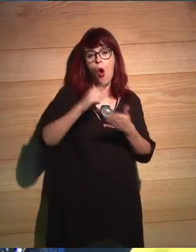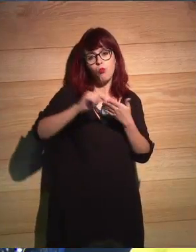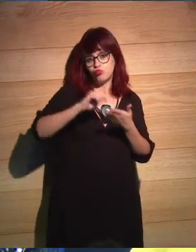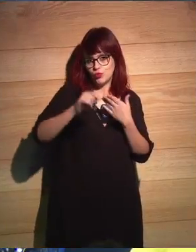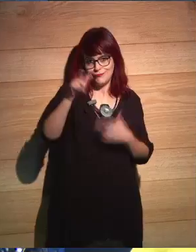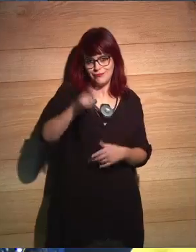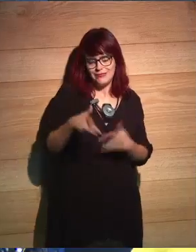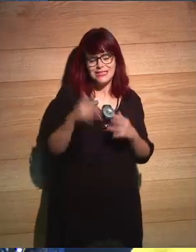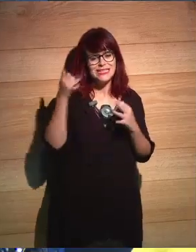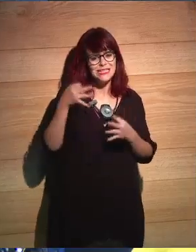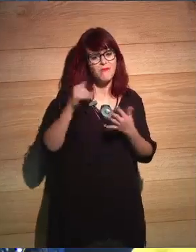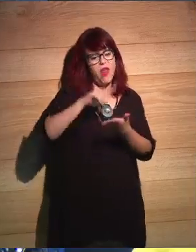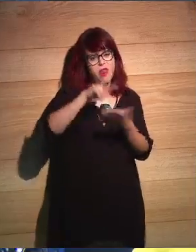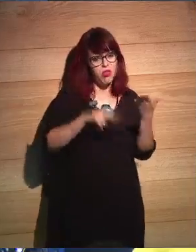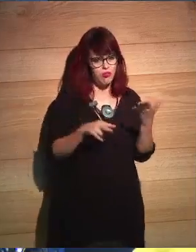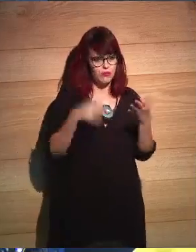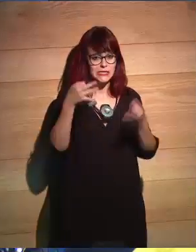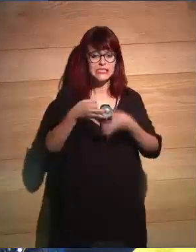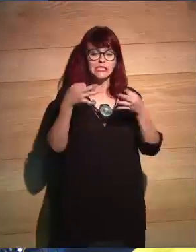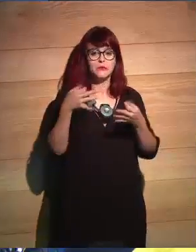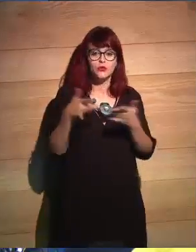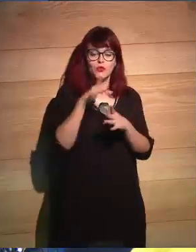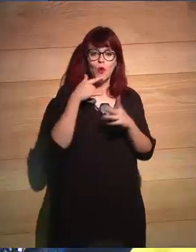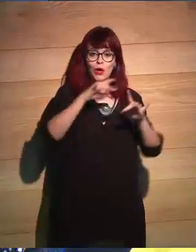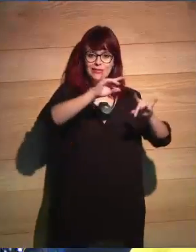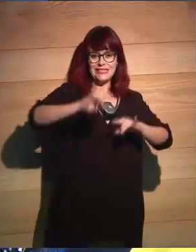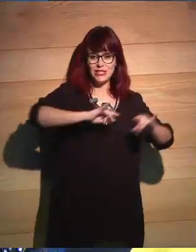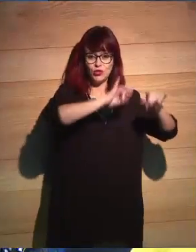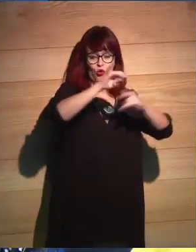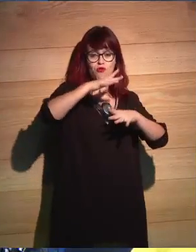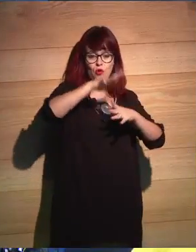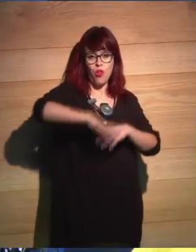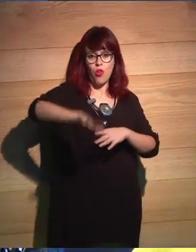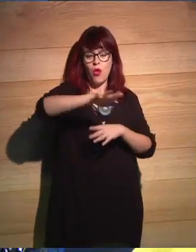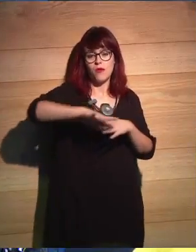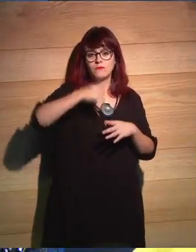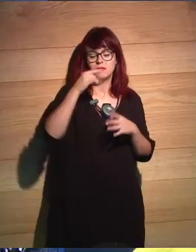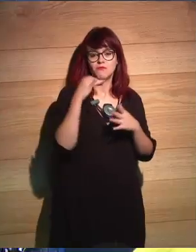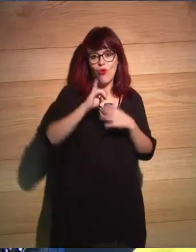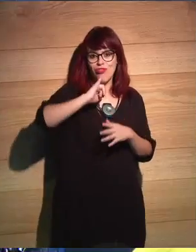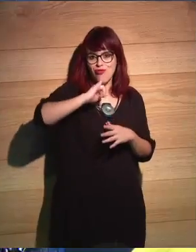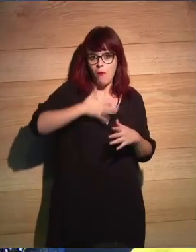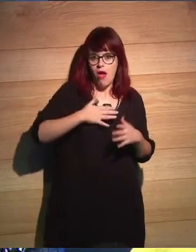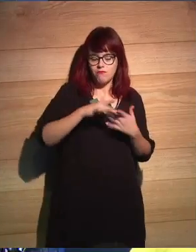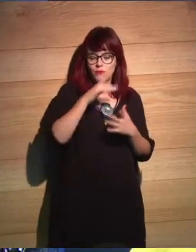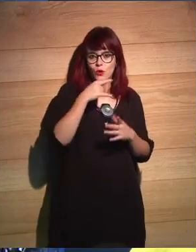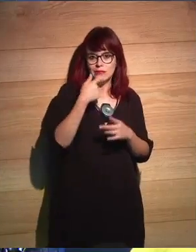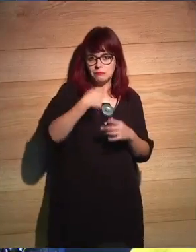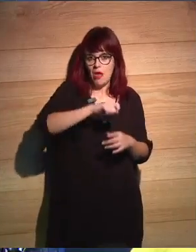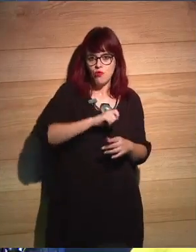are authors that we all have read in this huge territory of La